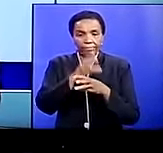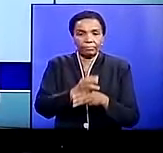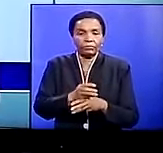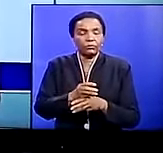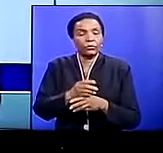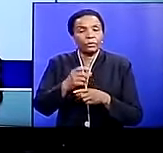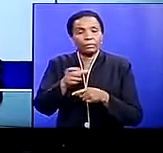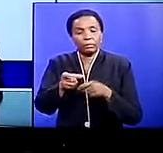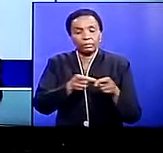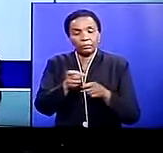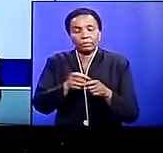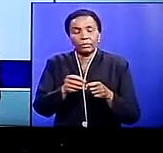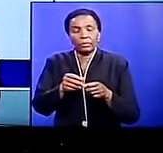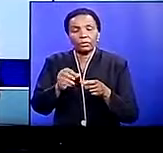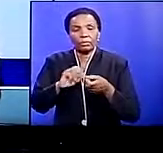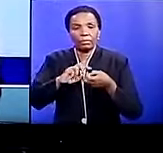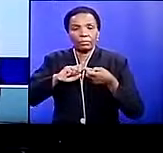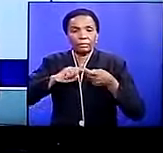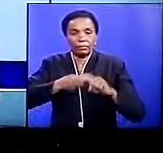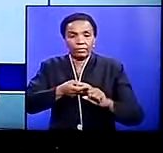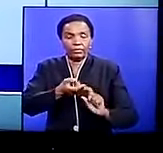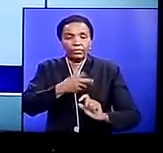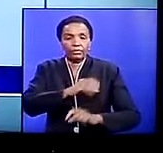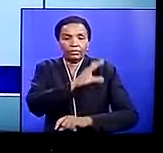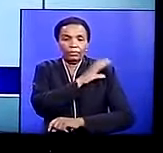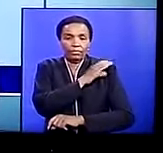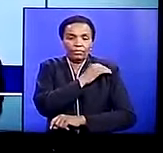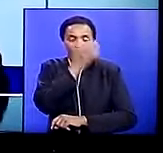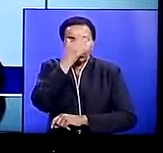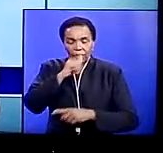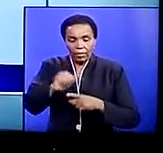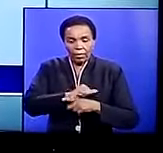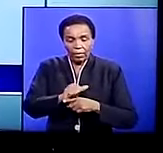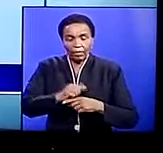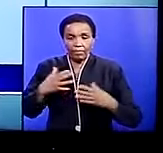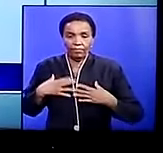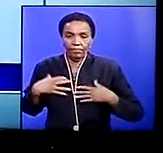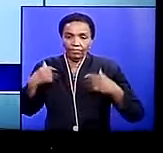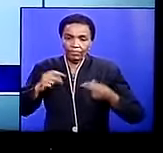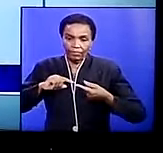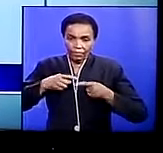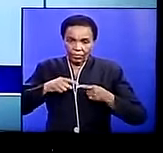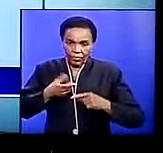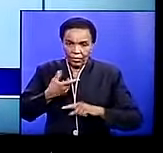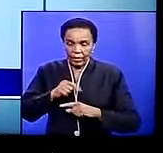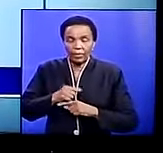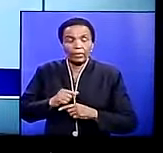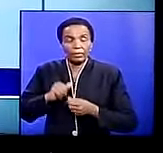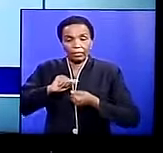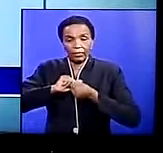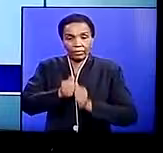injury management course for local sport coaches to train them on health and injuries related to sport.